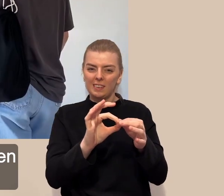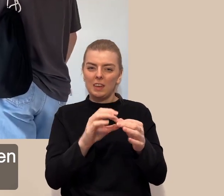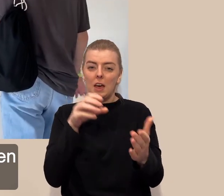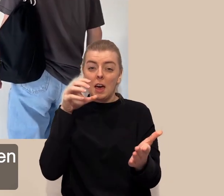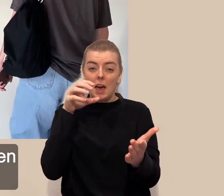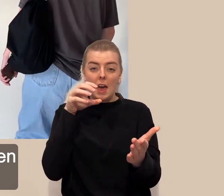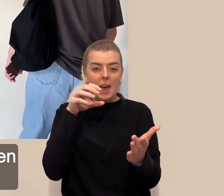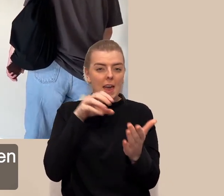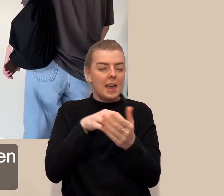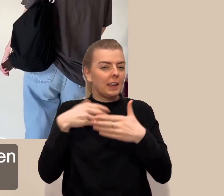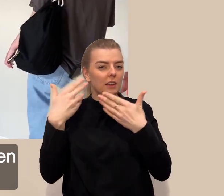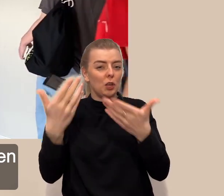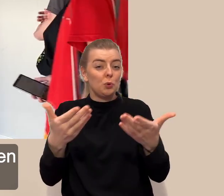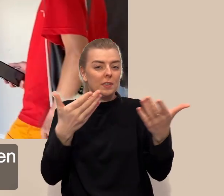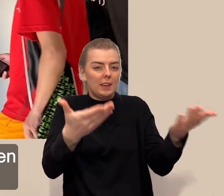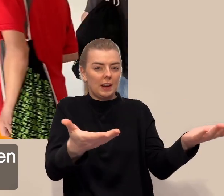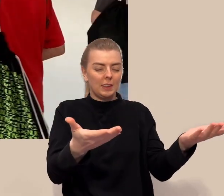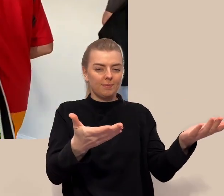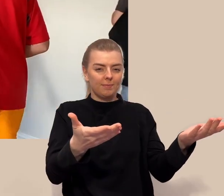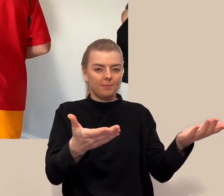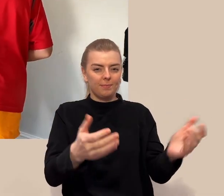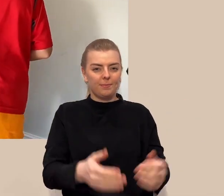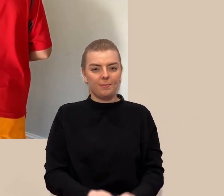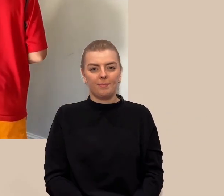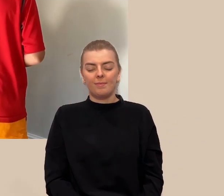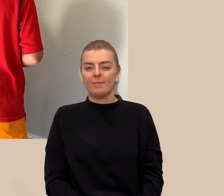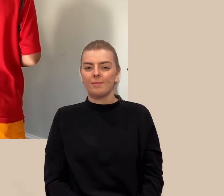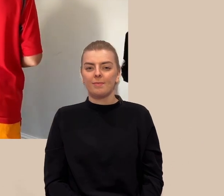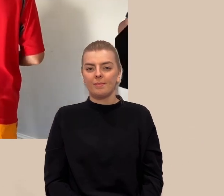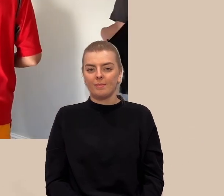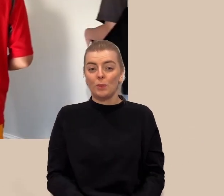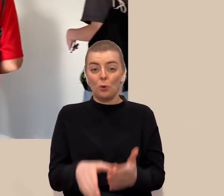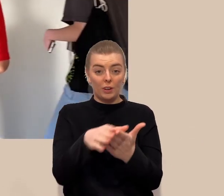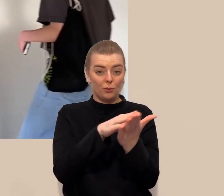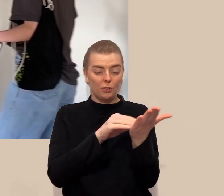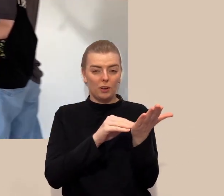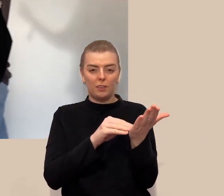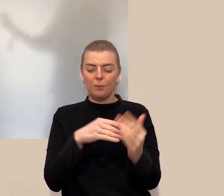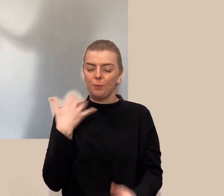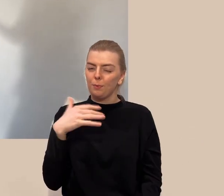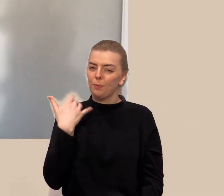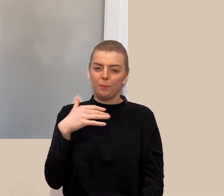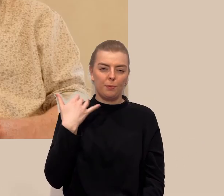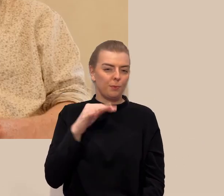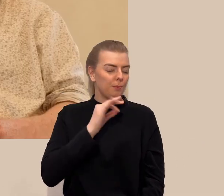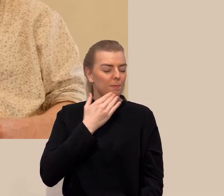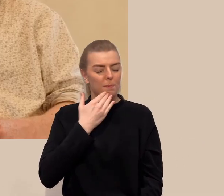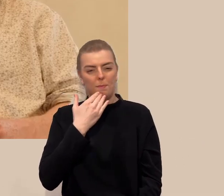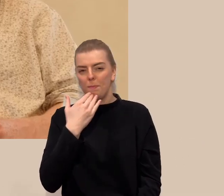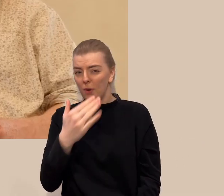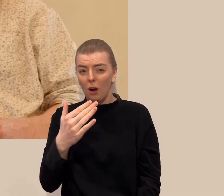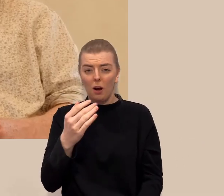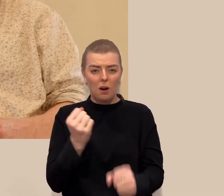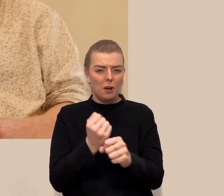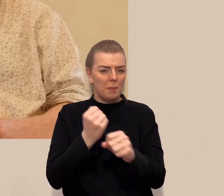in a completely different context, like in a proper nice exhibition space. The result is just so good